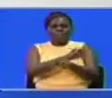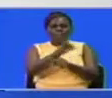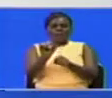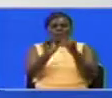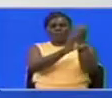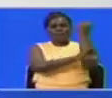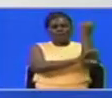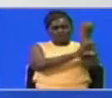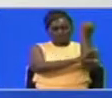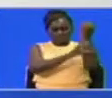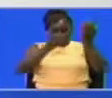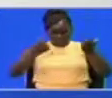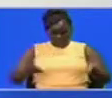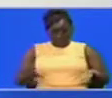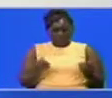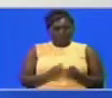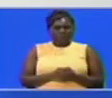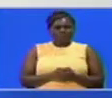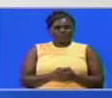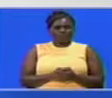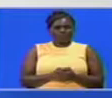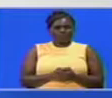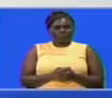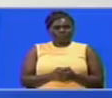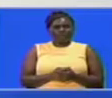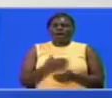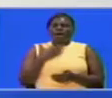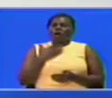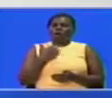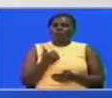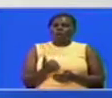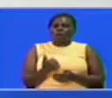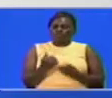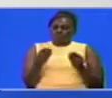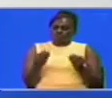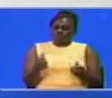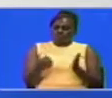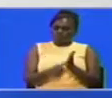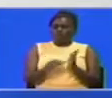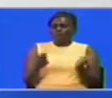country. Now, I still want to address this issue.